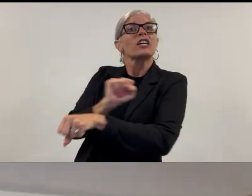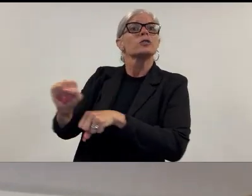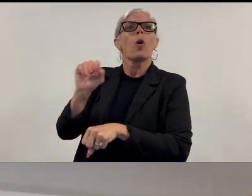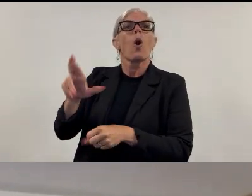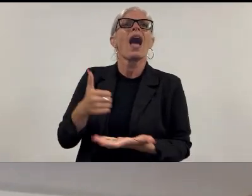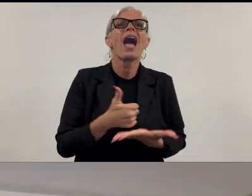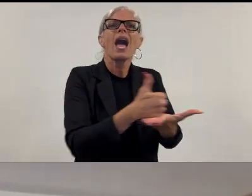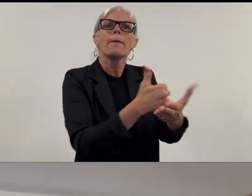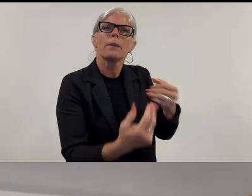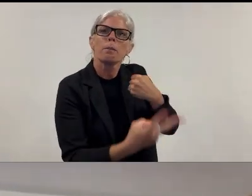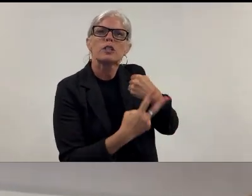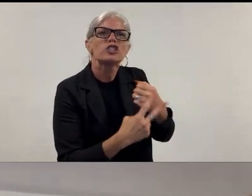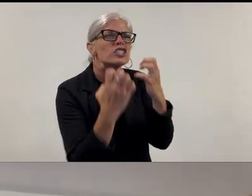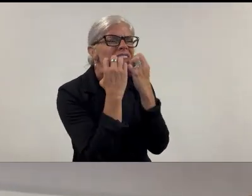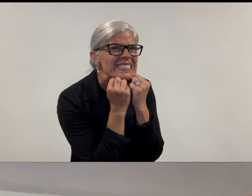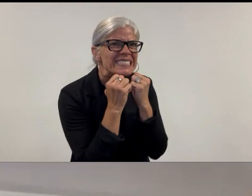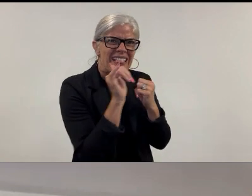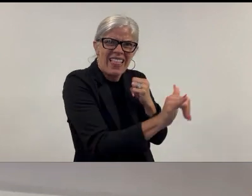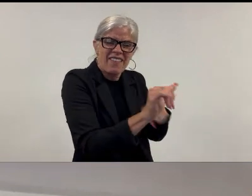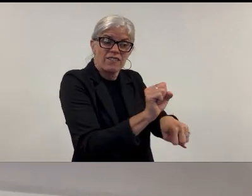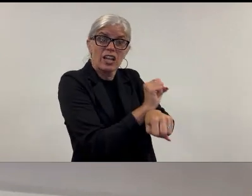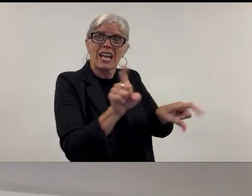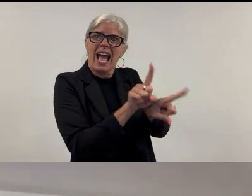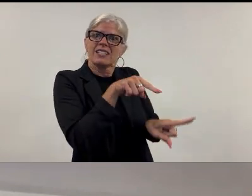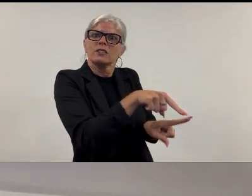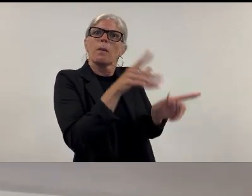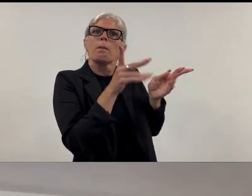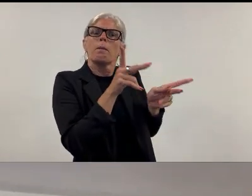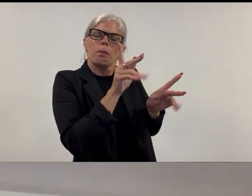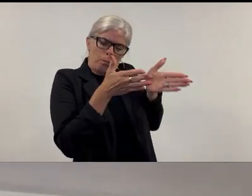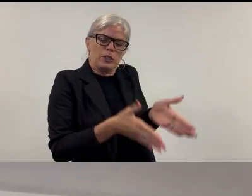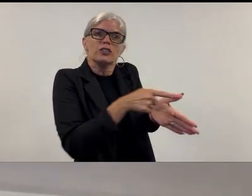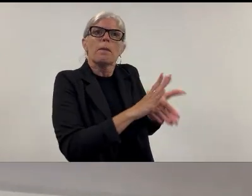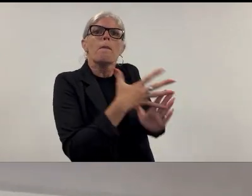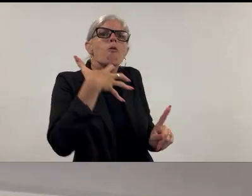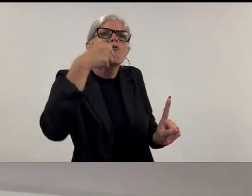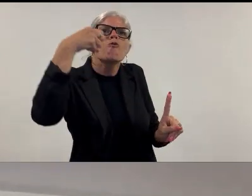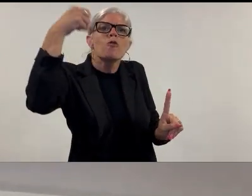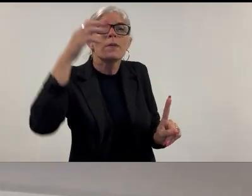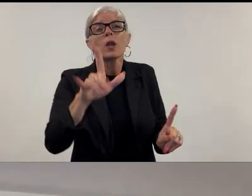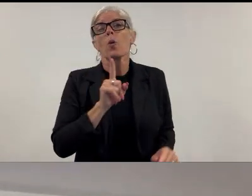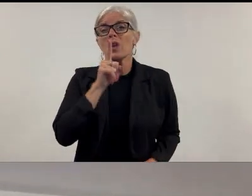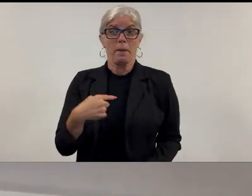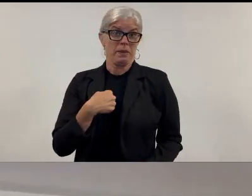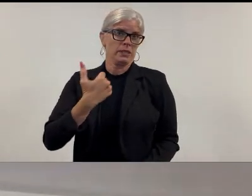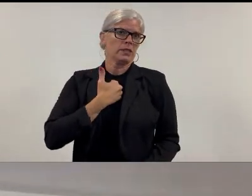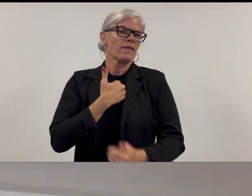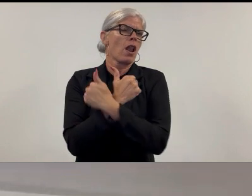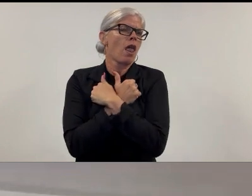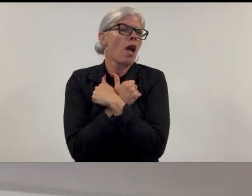as we age. That this is the goal. There is no other discovery that, I would love to say that we can